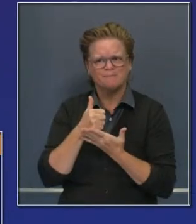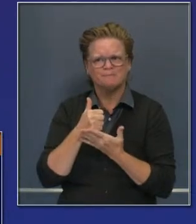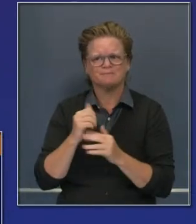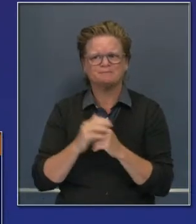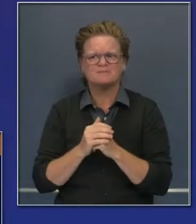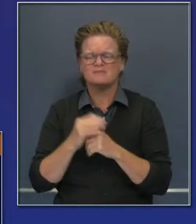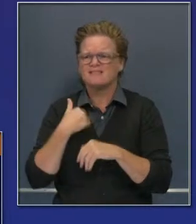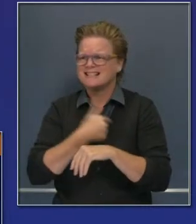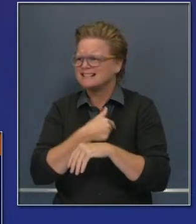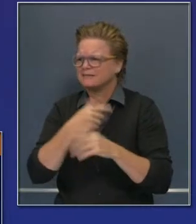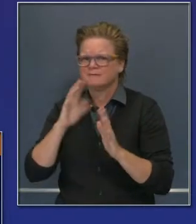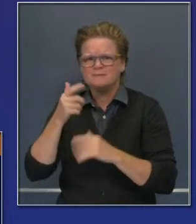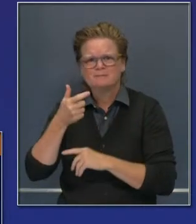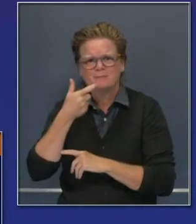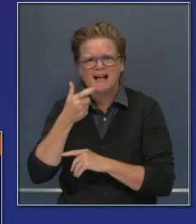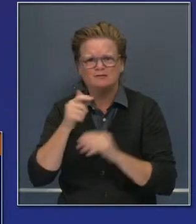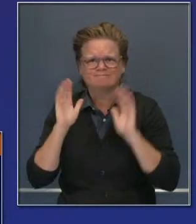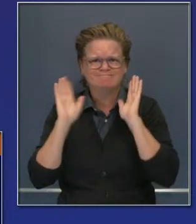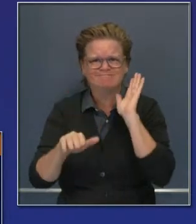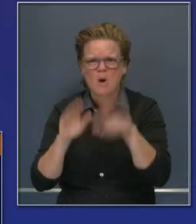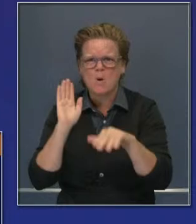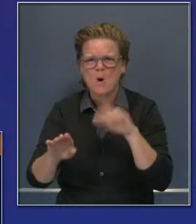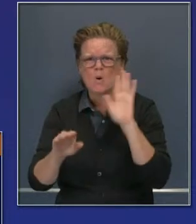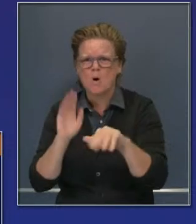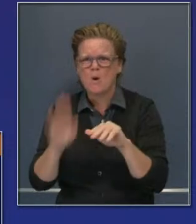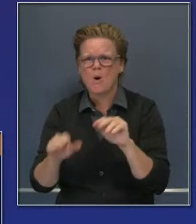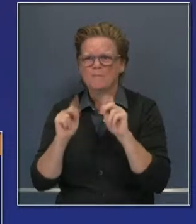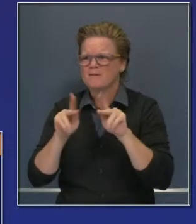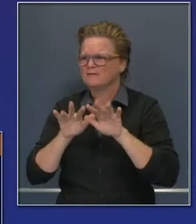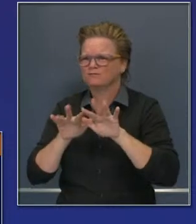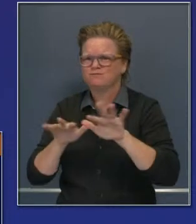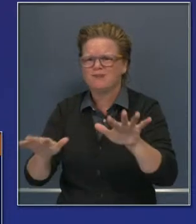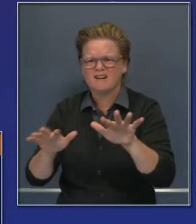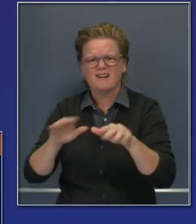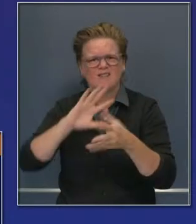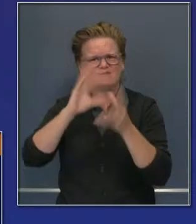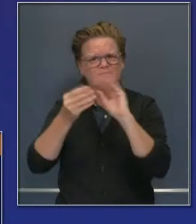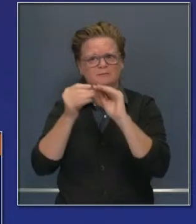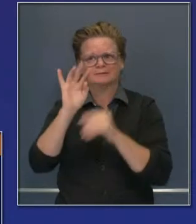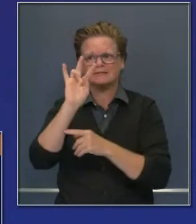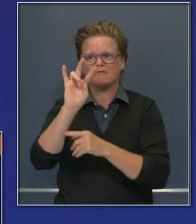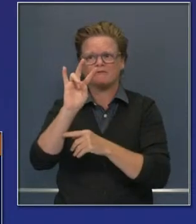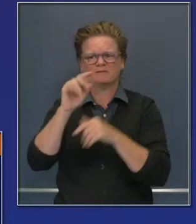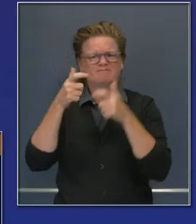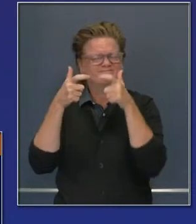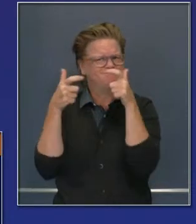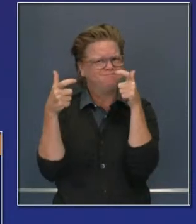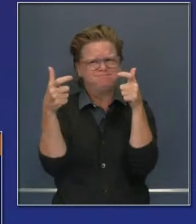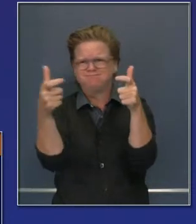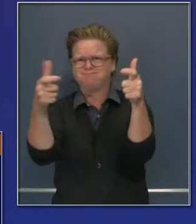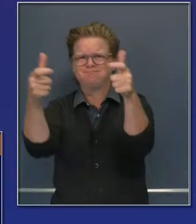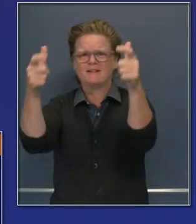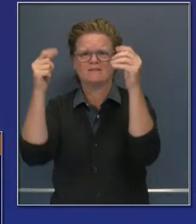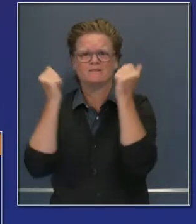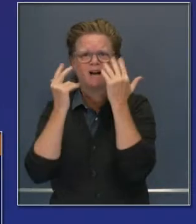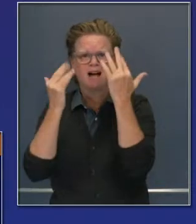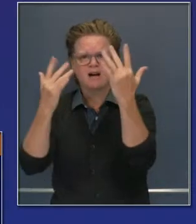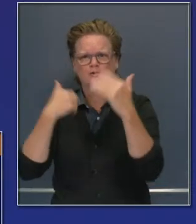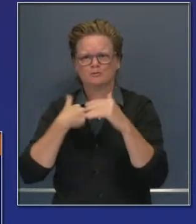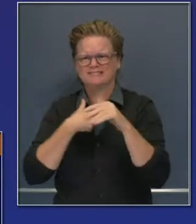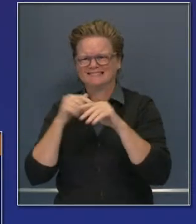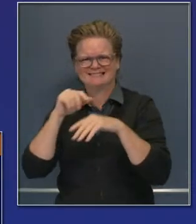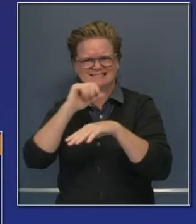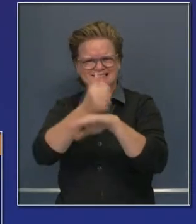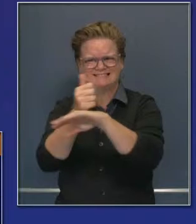possibly can on all of these complexes, but focusing, as we should, on that Bobcat Fire as well as